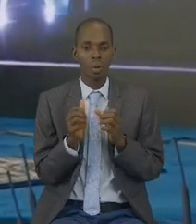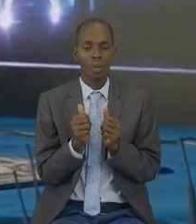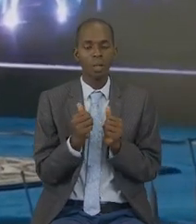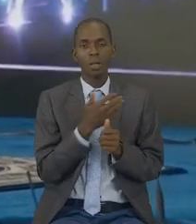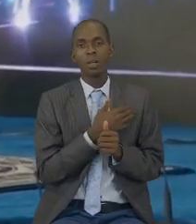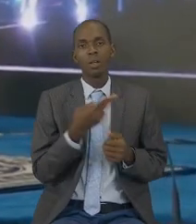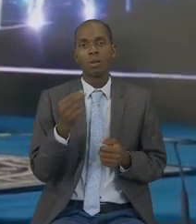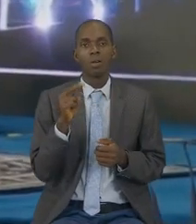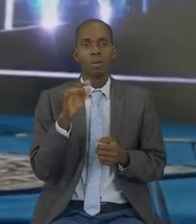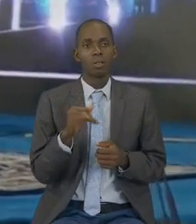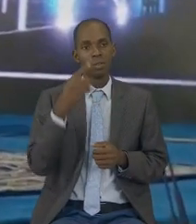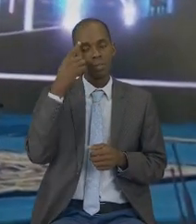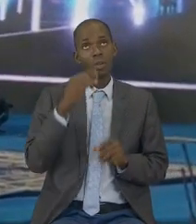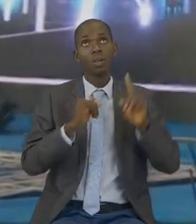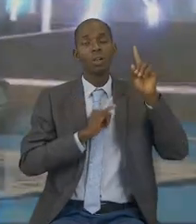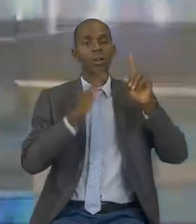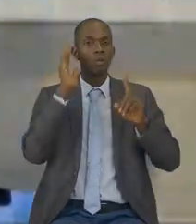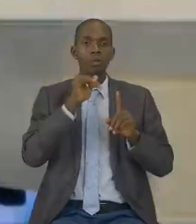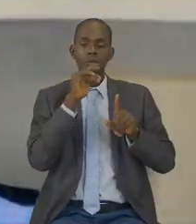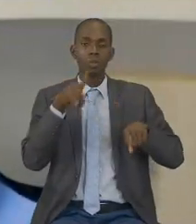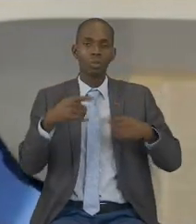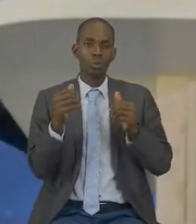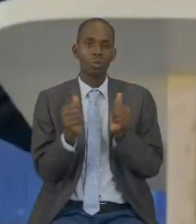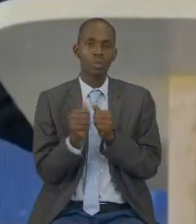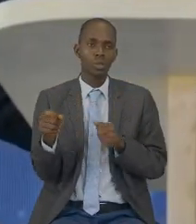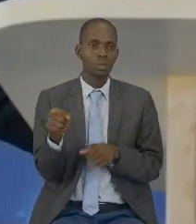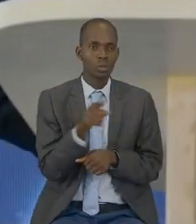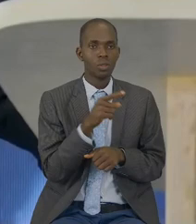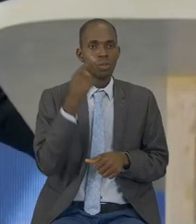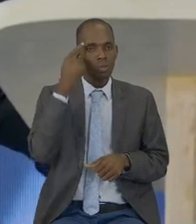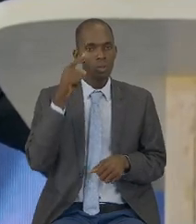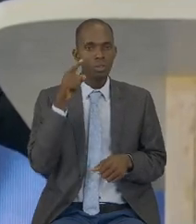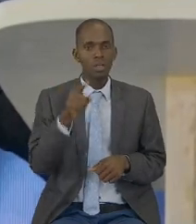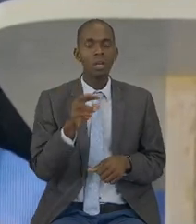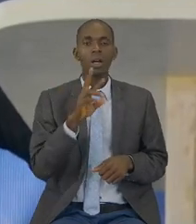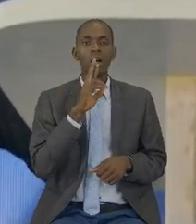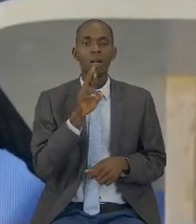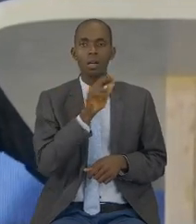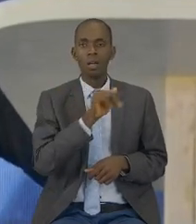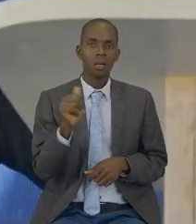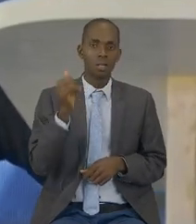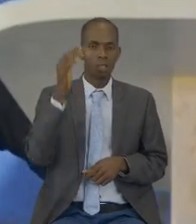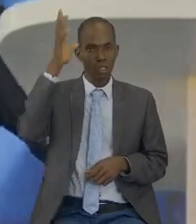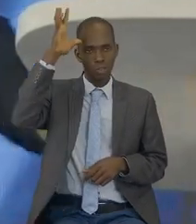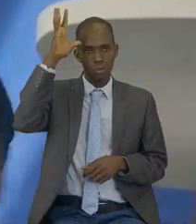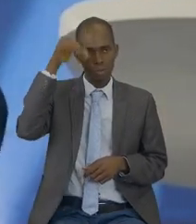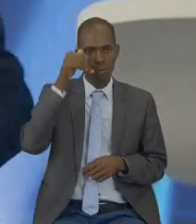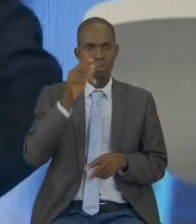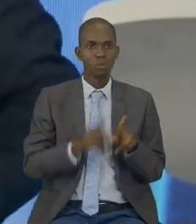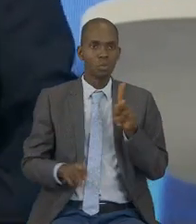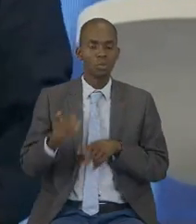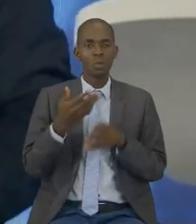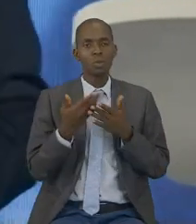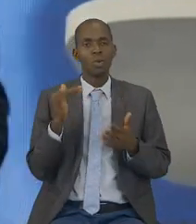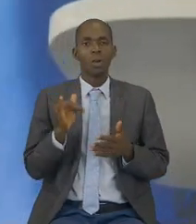up in the midst of thee, for thou art a stiff-necked people, lest I